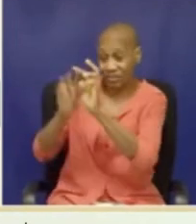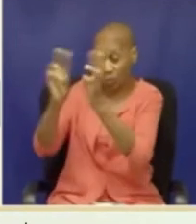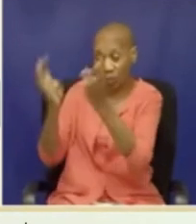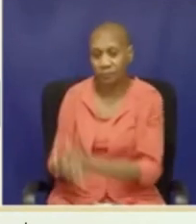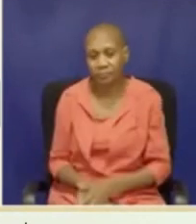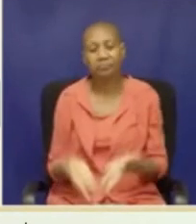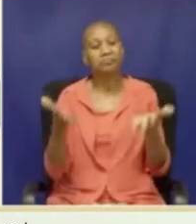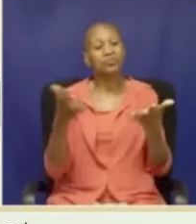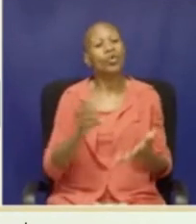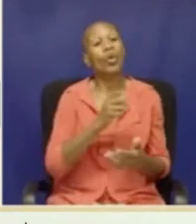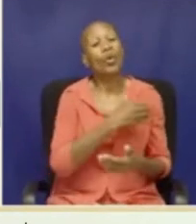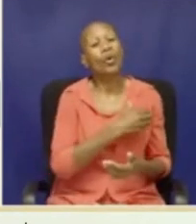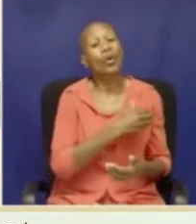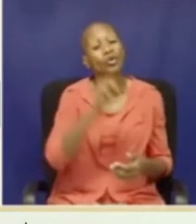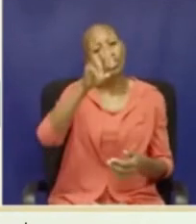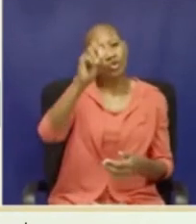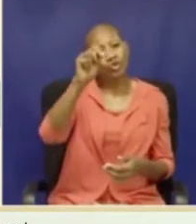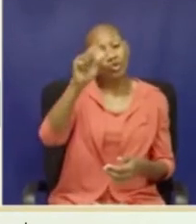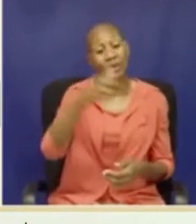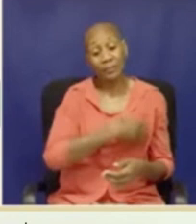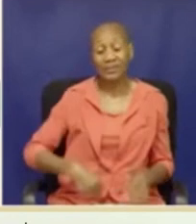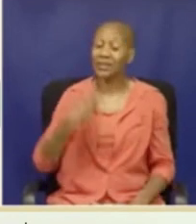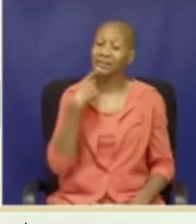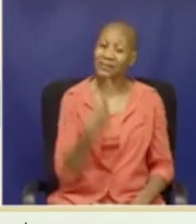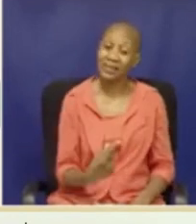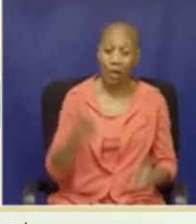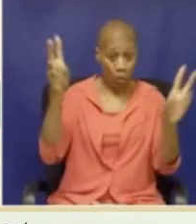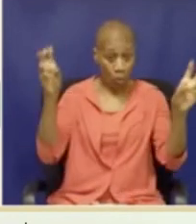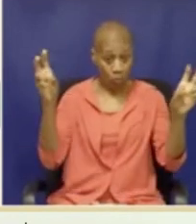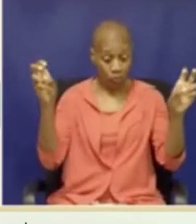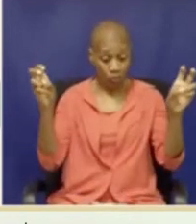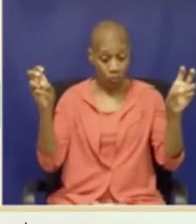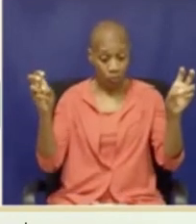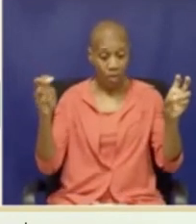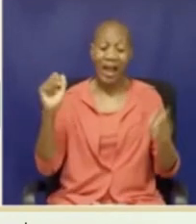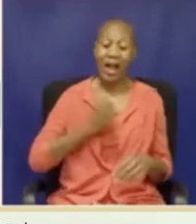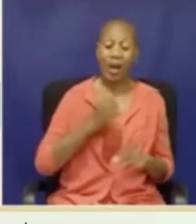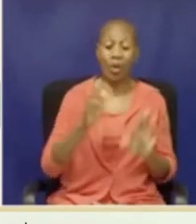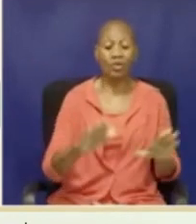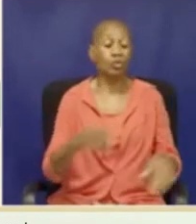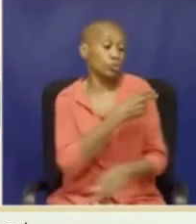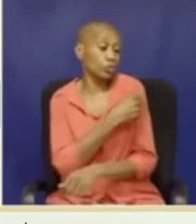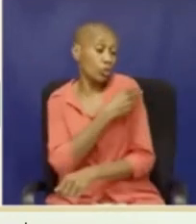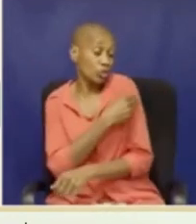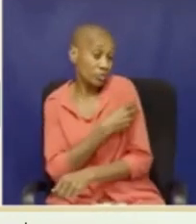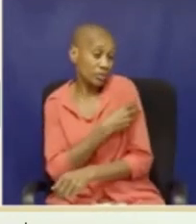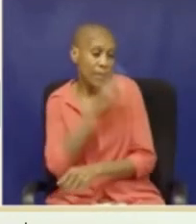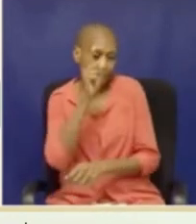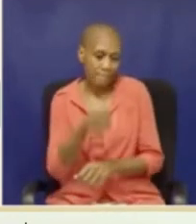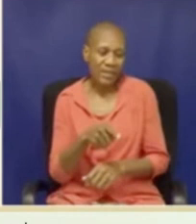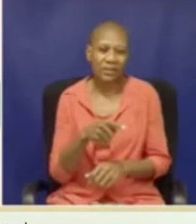countries. In the President's Sona speech, he said, and I quote, "Our schools